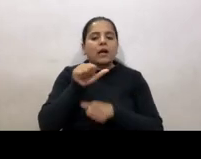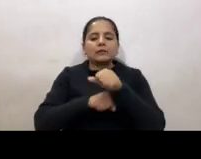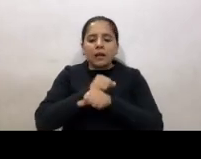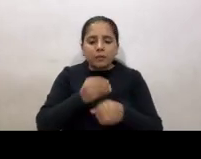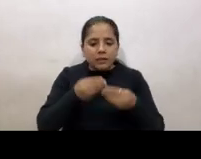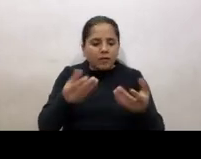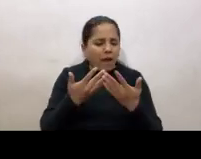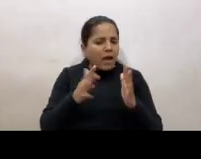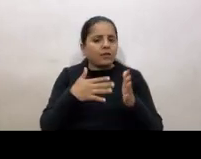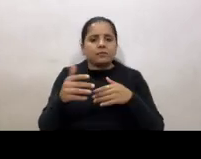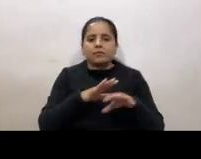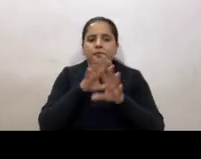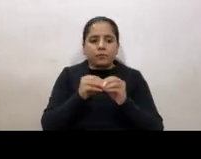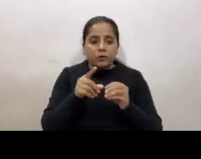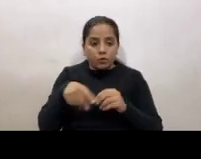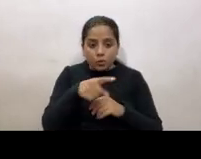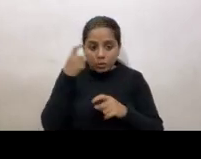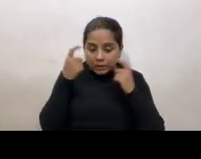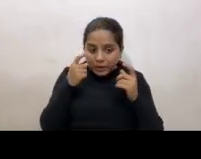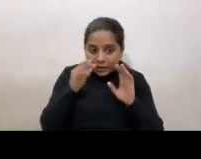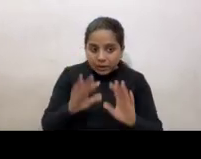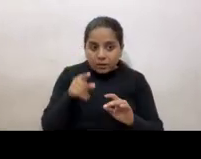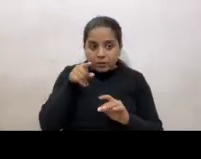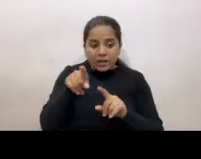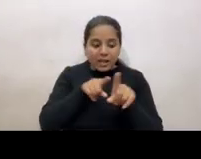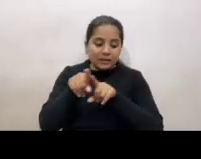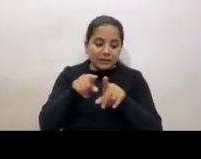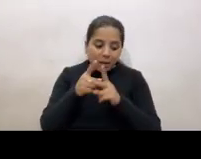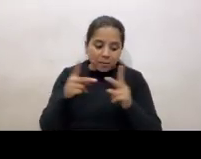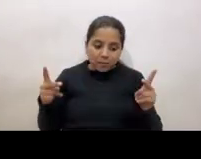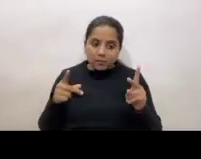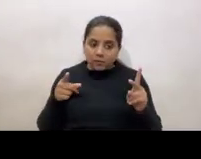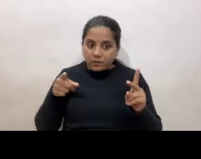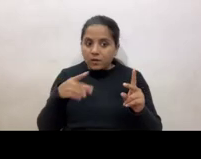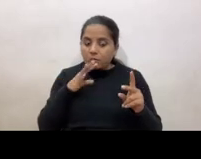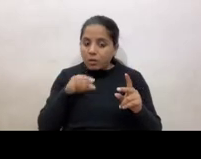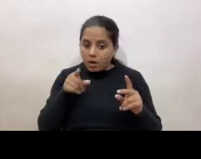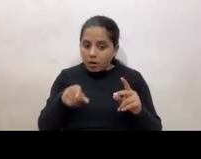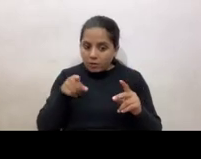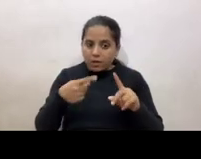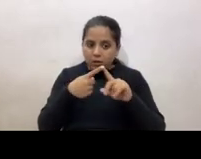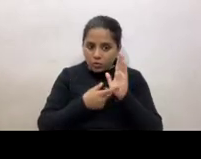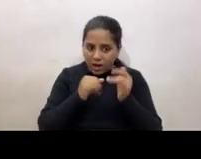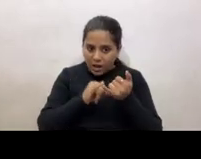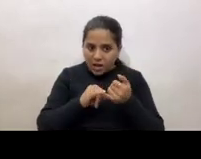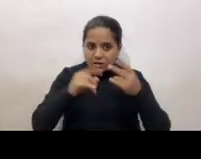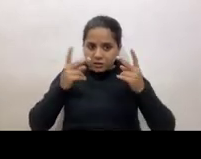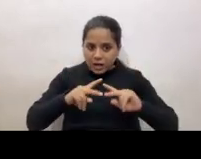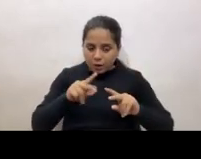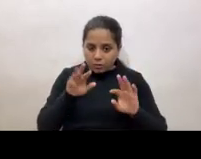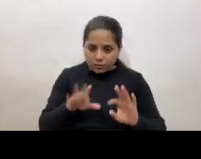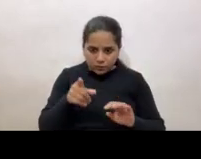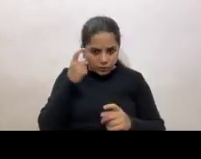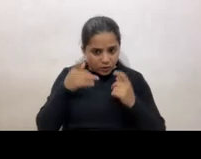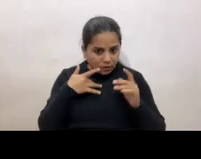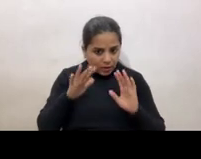it is. Now, do you think that this example characterizes translanguaging? Do you think